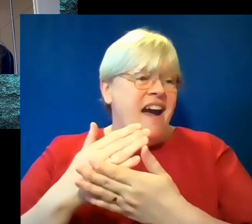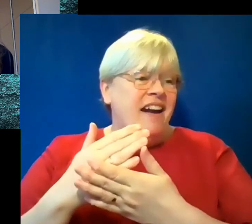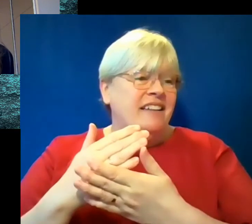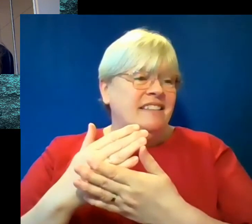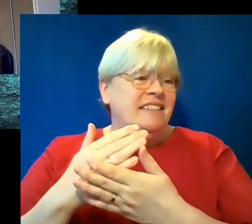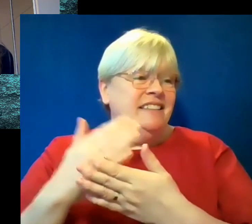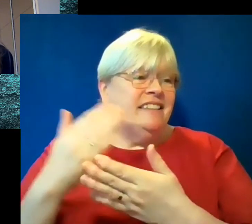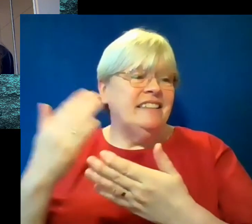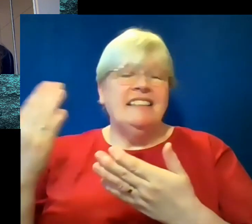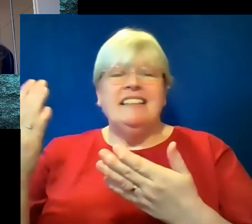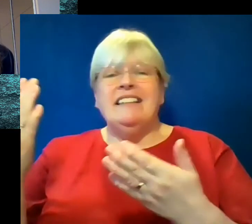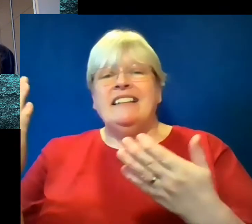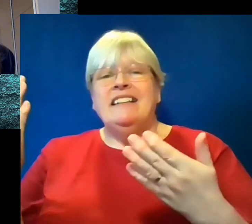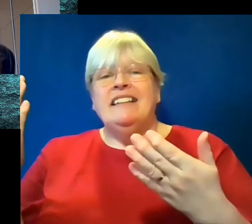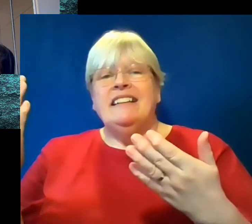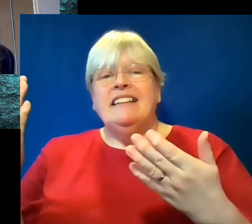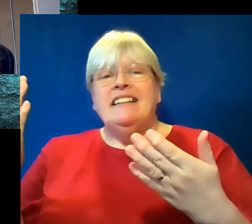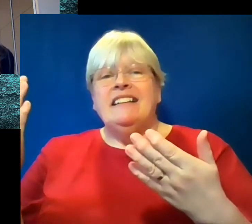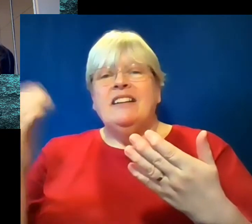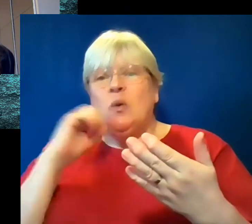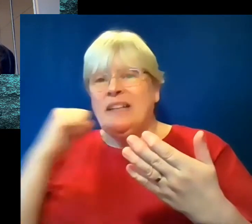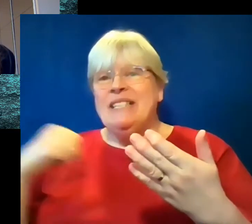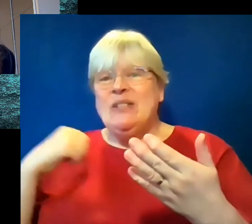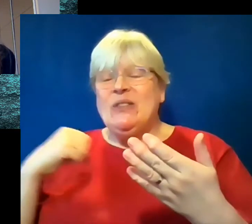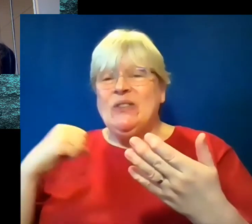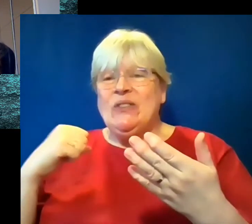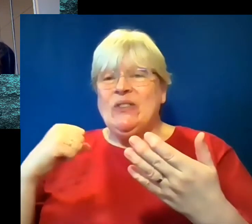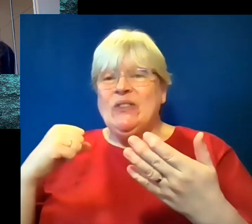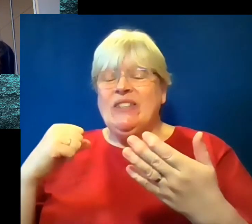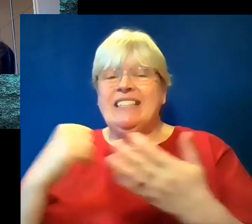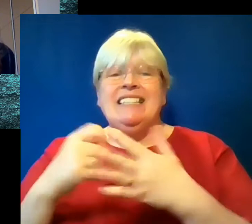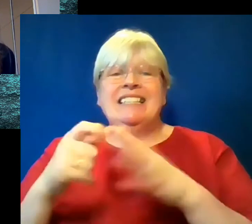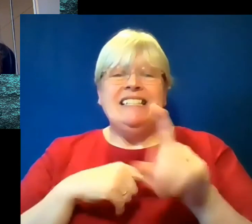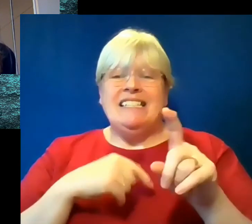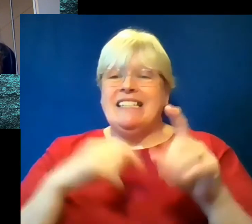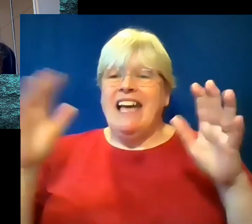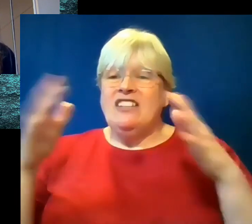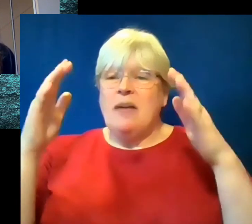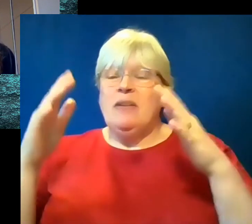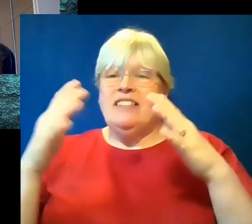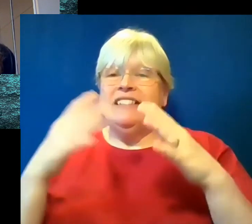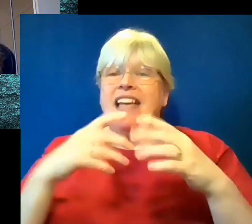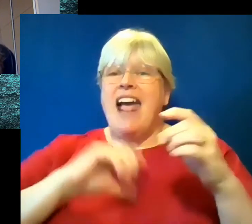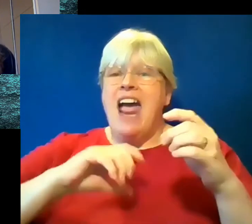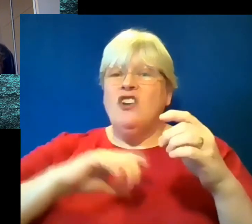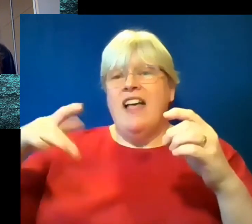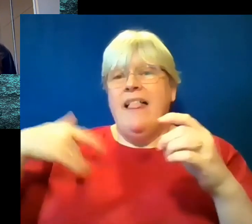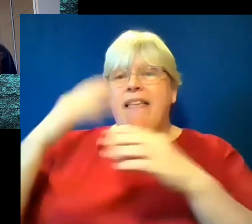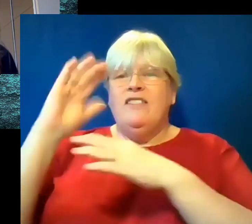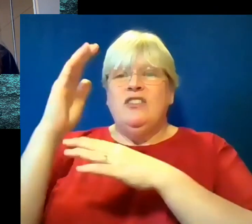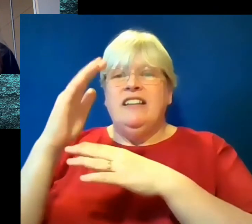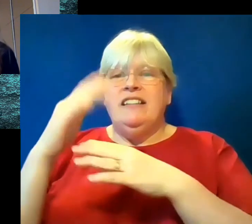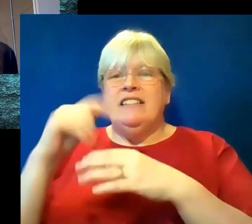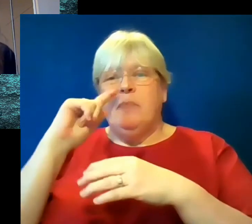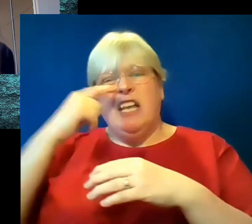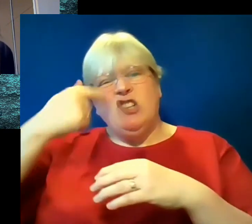in the Sky Steppers, with the characters that live in trees, where one of them picks a nose and wipes it on a passing